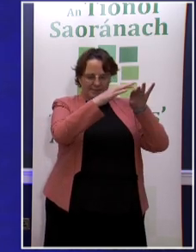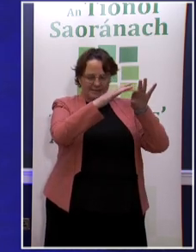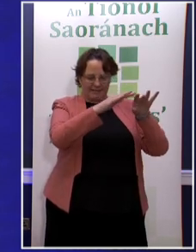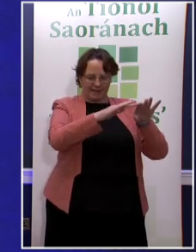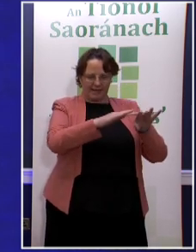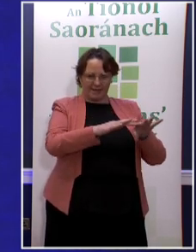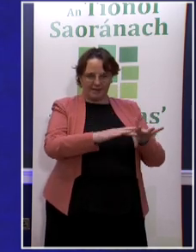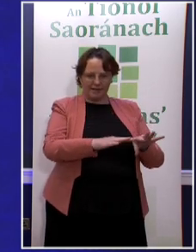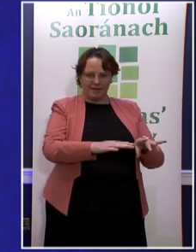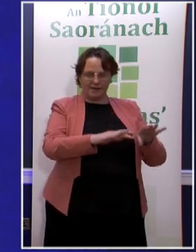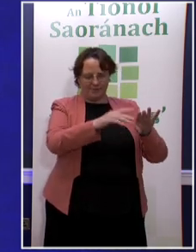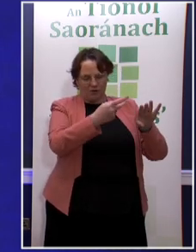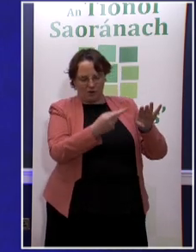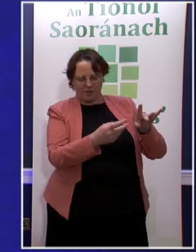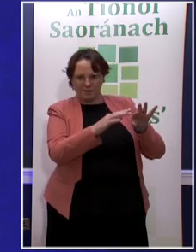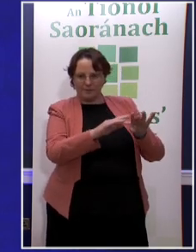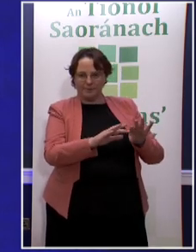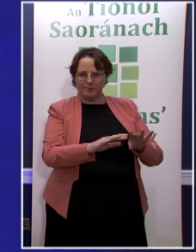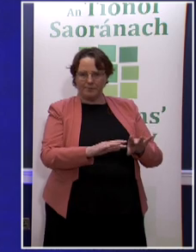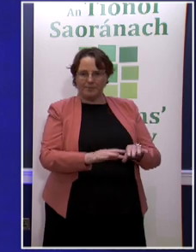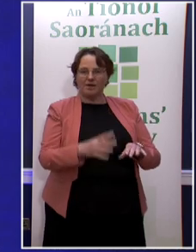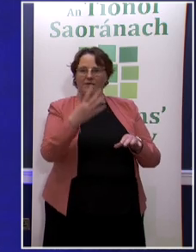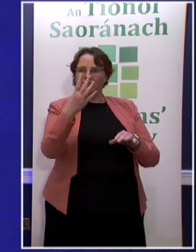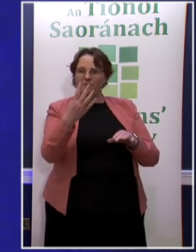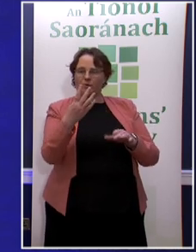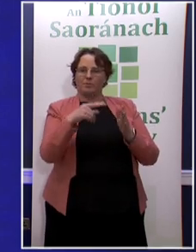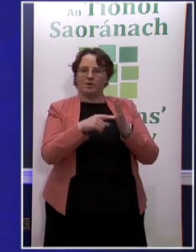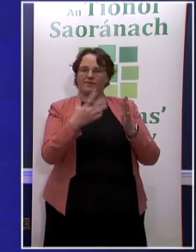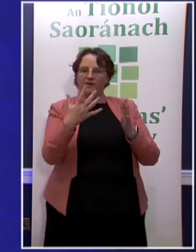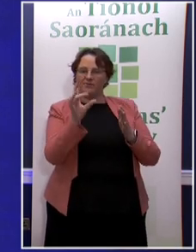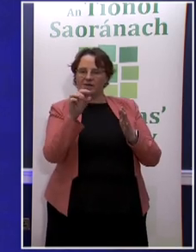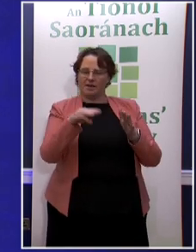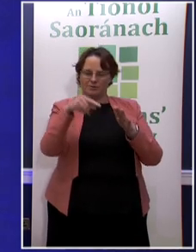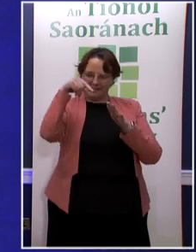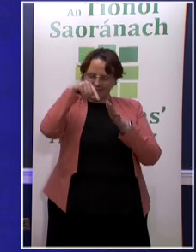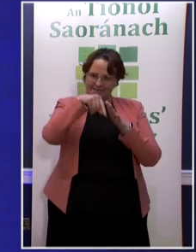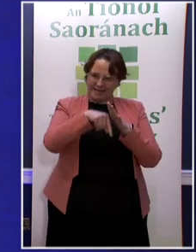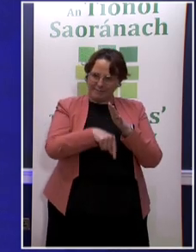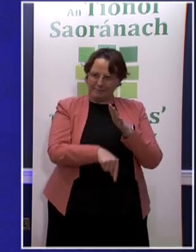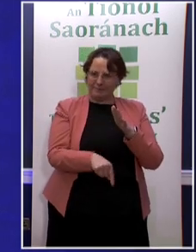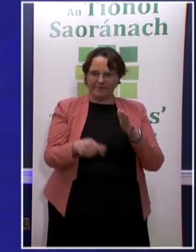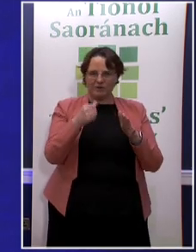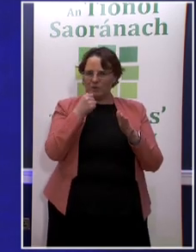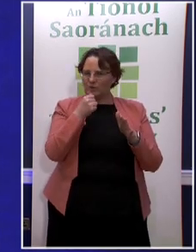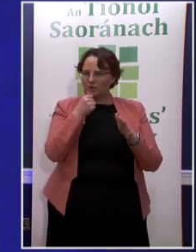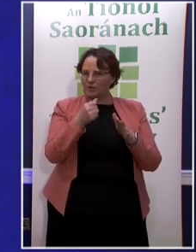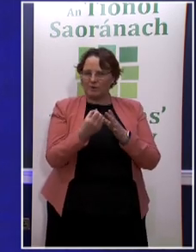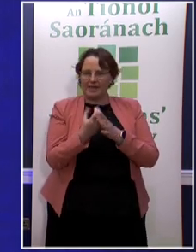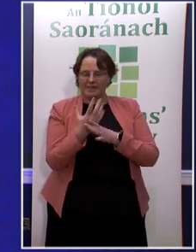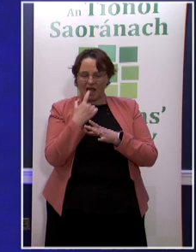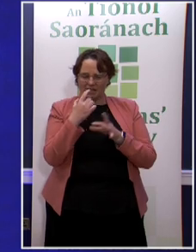deep sea, as I say, in Ireland's deepest point is 4.5 kilometers deep. There's absolutely no light down there at all. It's pitch